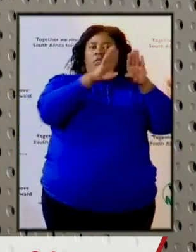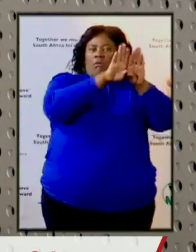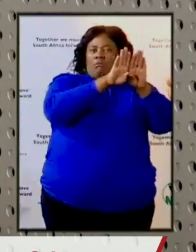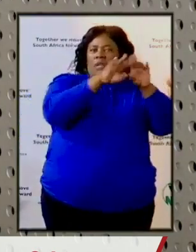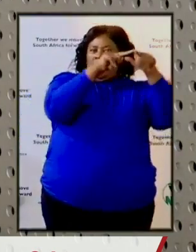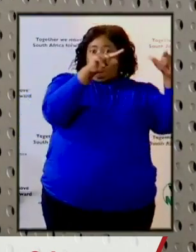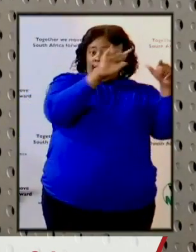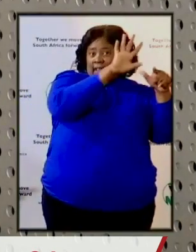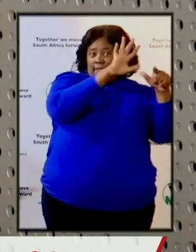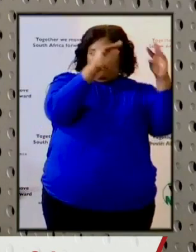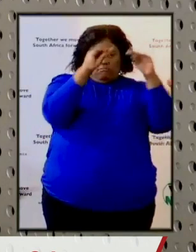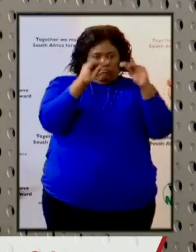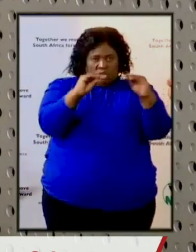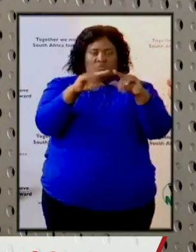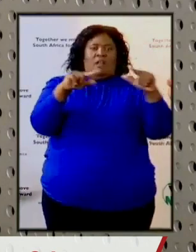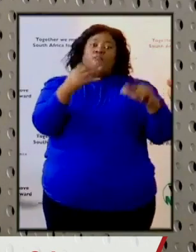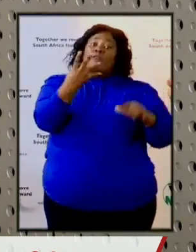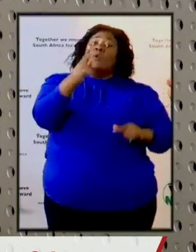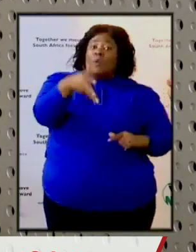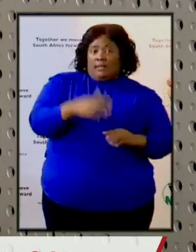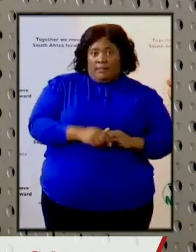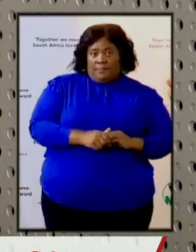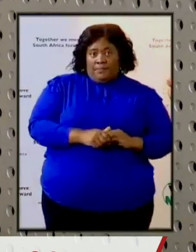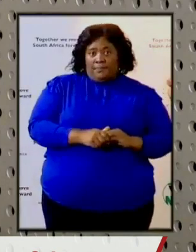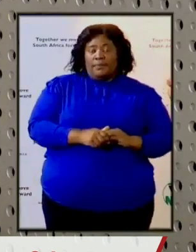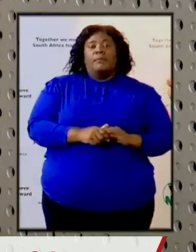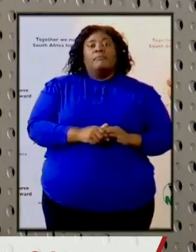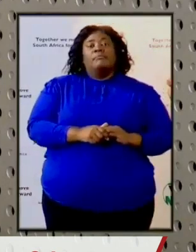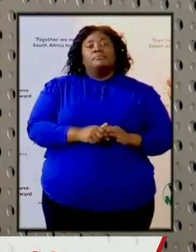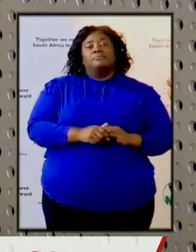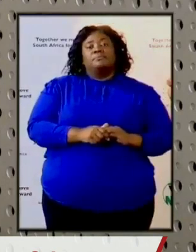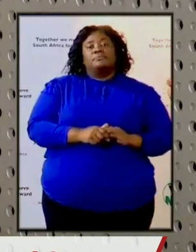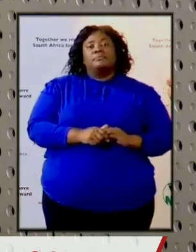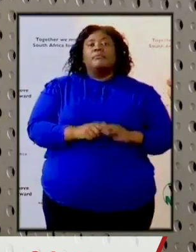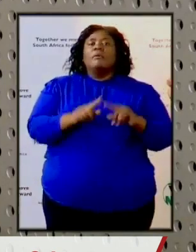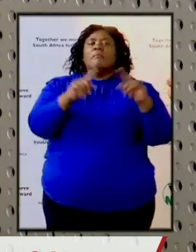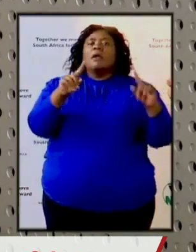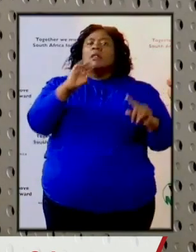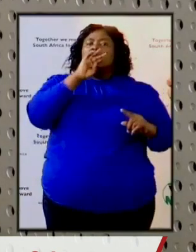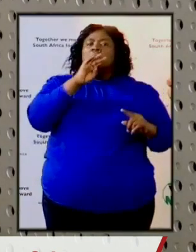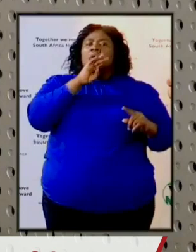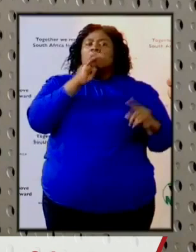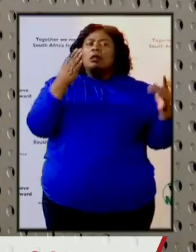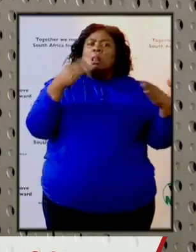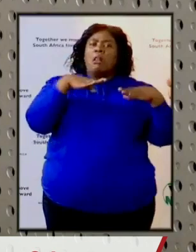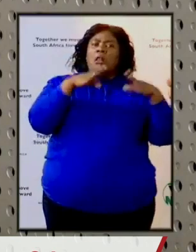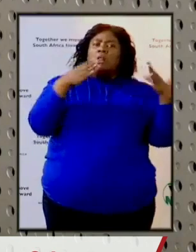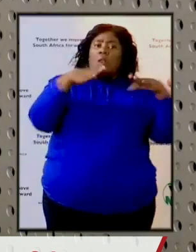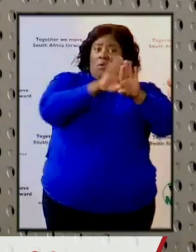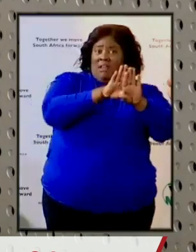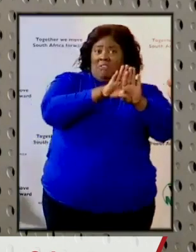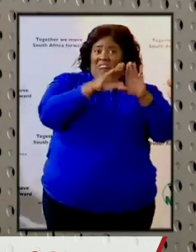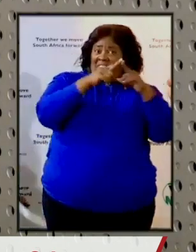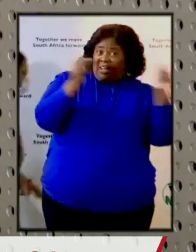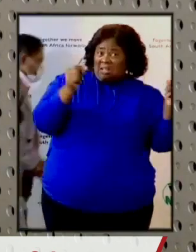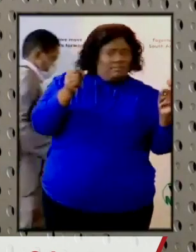from level five to level four. And that we are not lifting the lockdown per se,